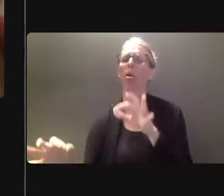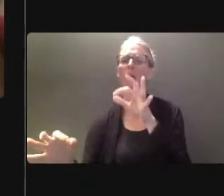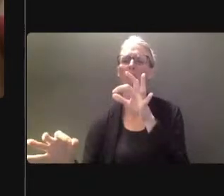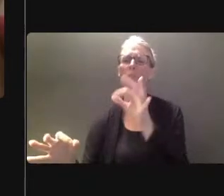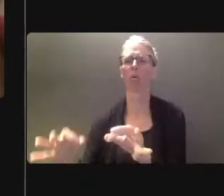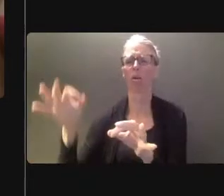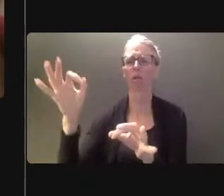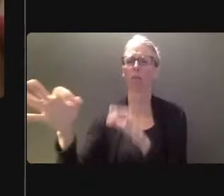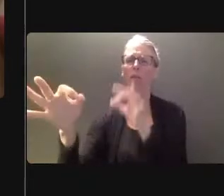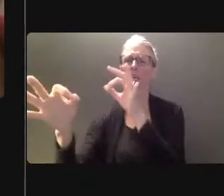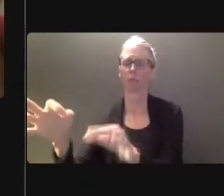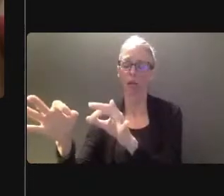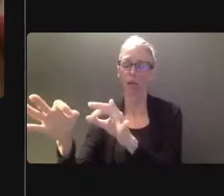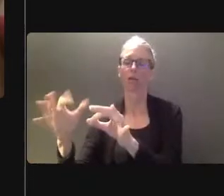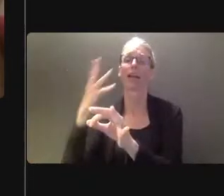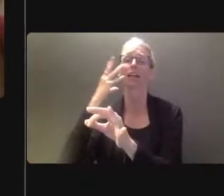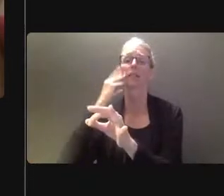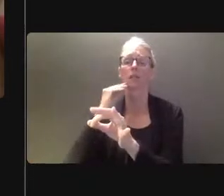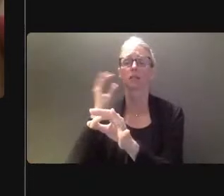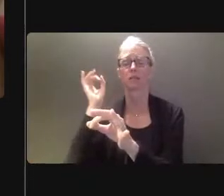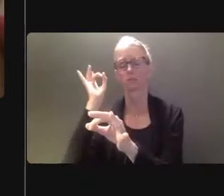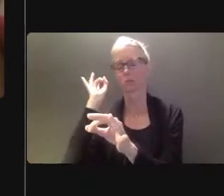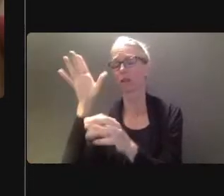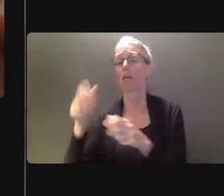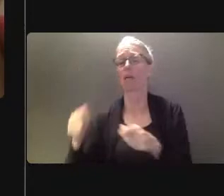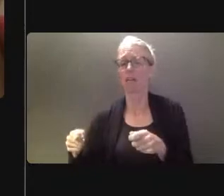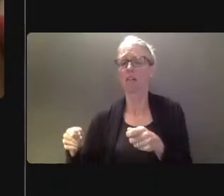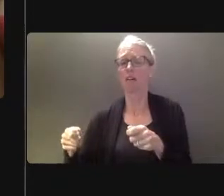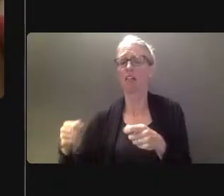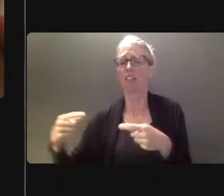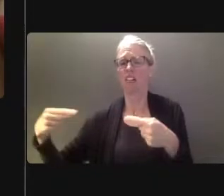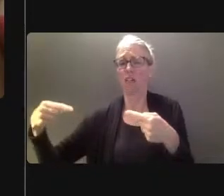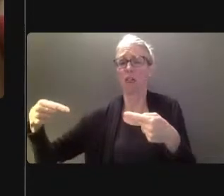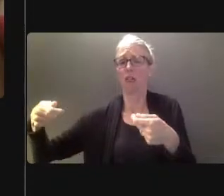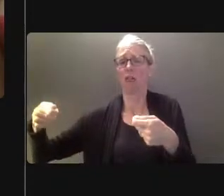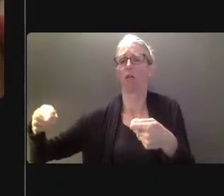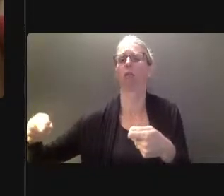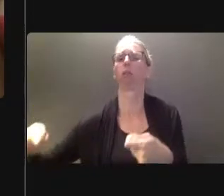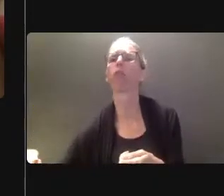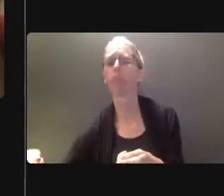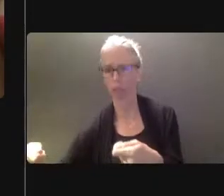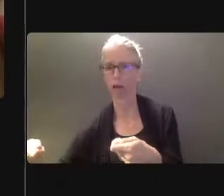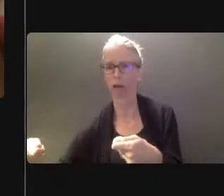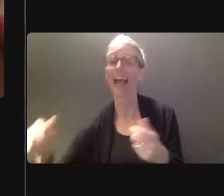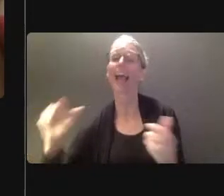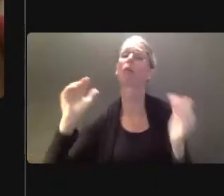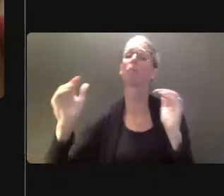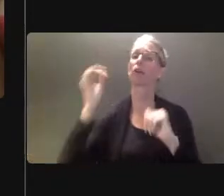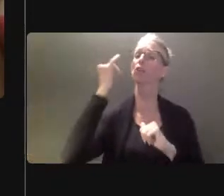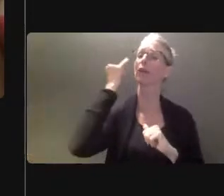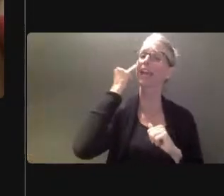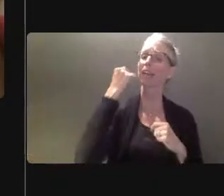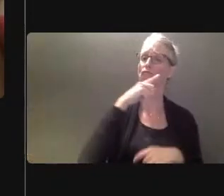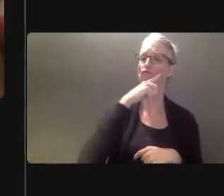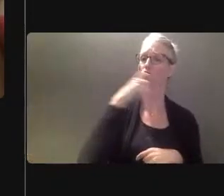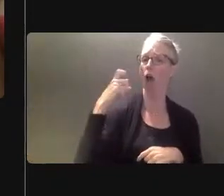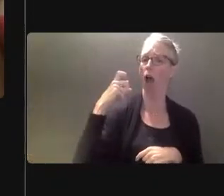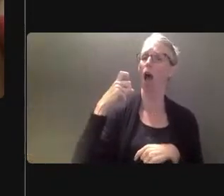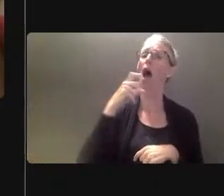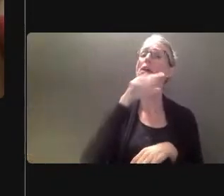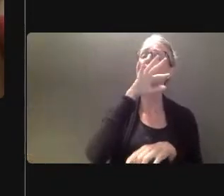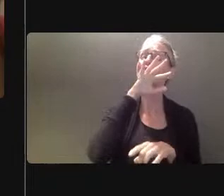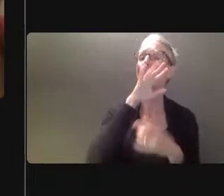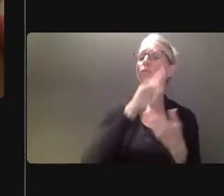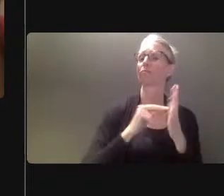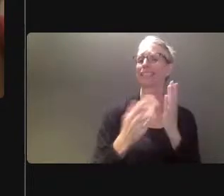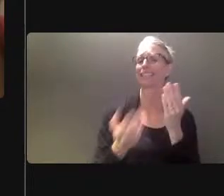Where I can just dig myself straight into the ground. So I can relate on that need to kind